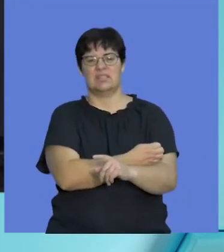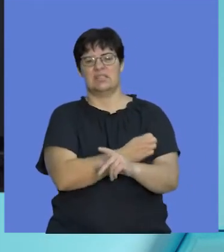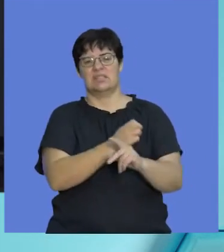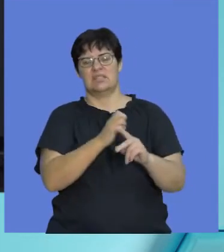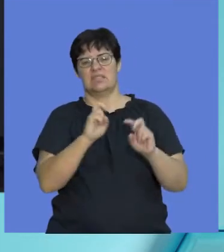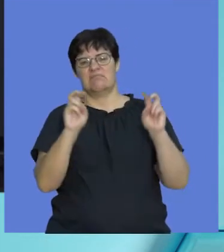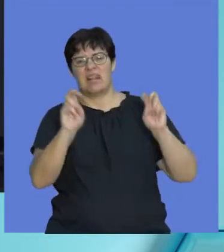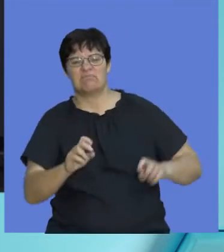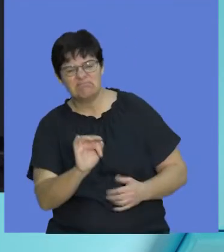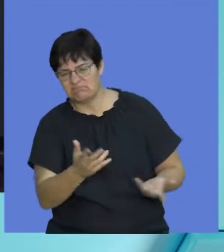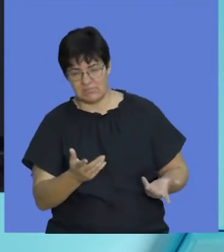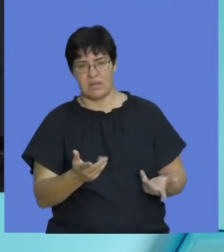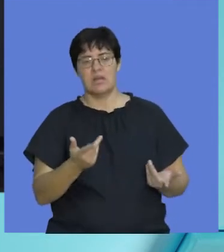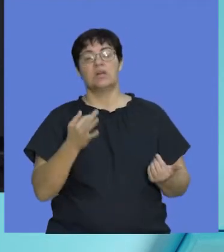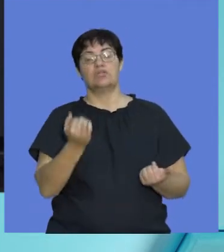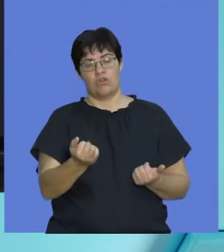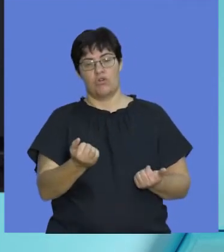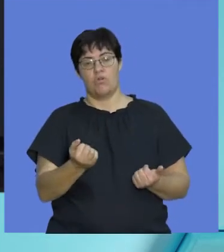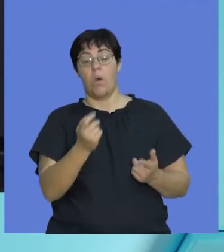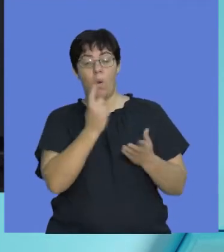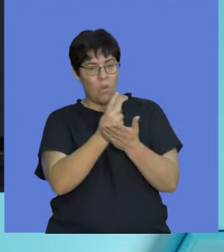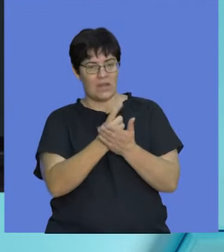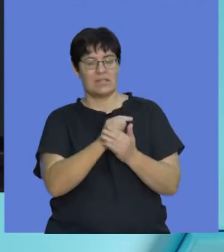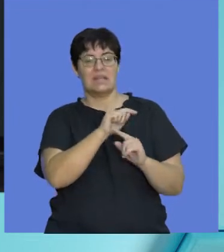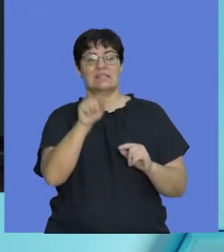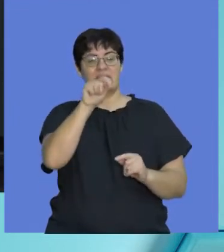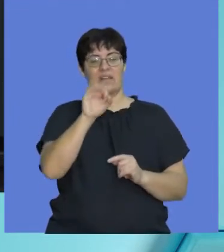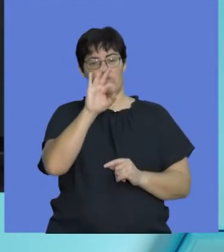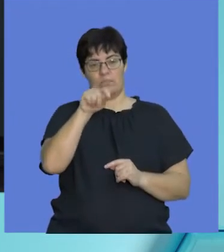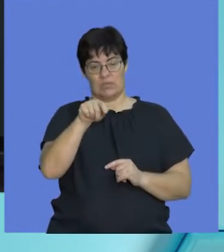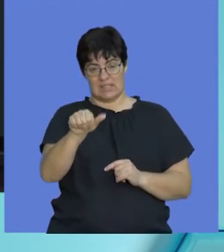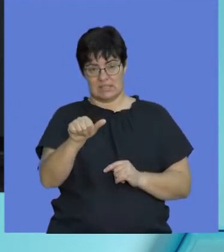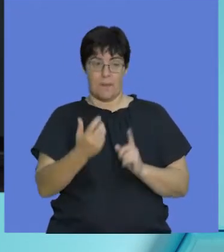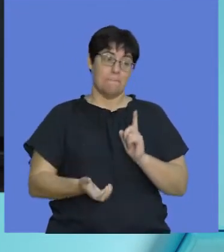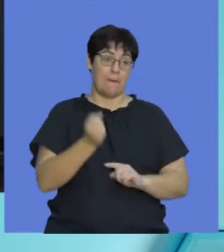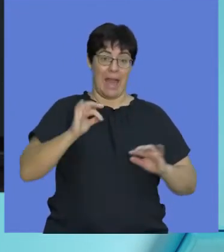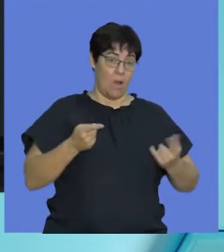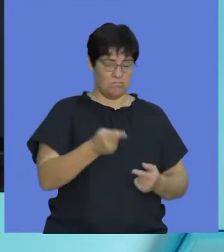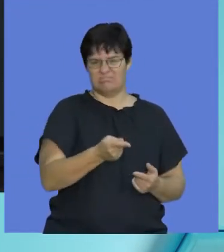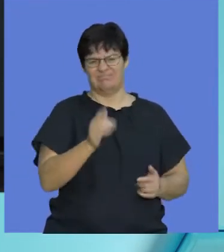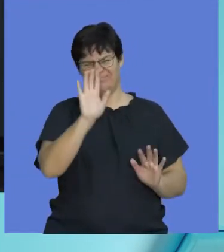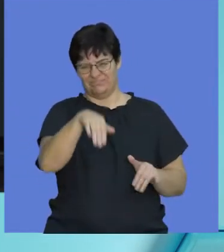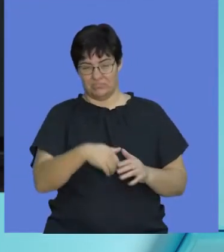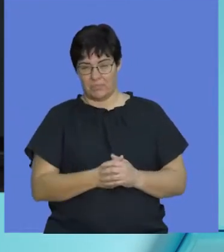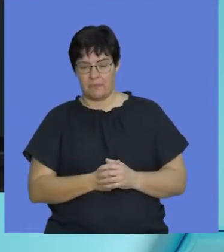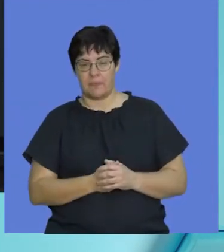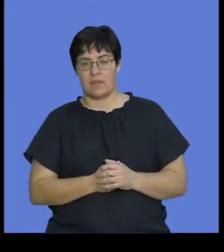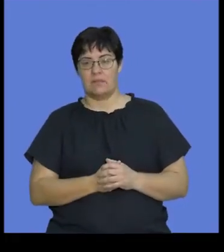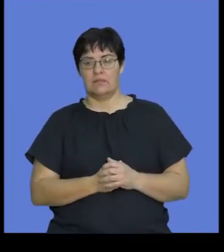you need to be able to convert that, okay? So we divide by 3.6. I'm not going to worry too much about how we get there.